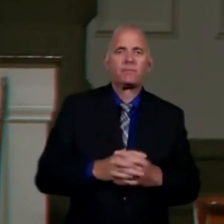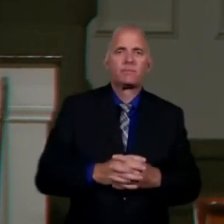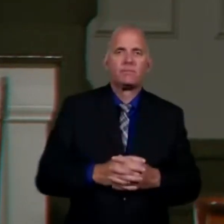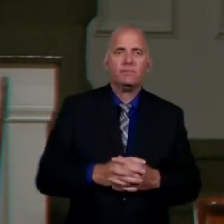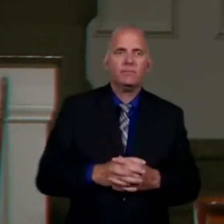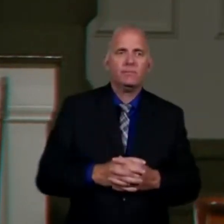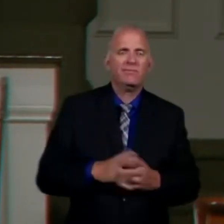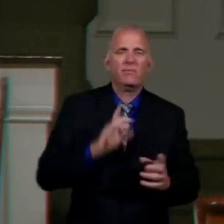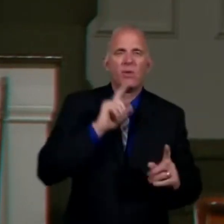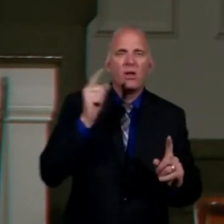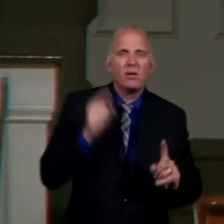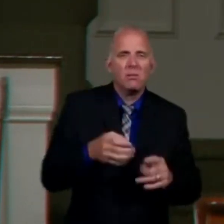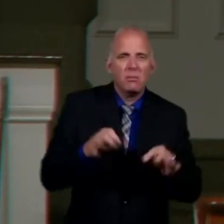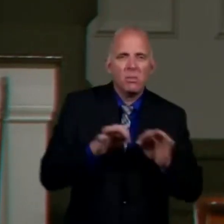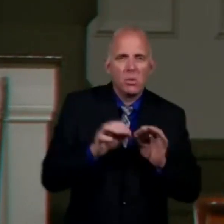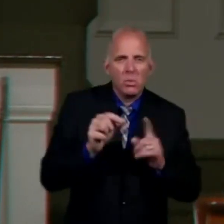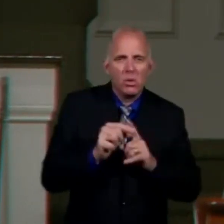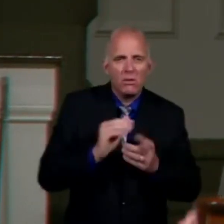of verse 3 is?